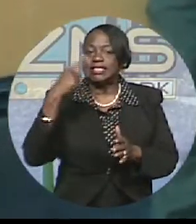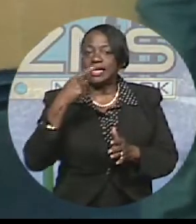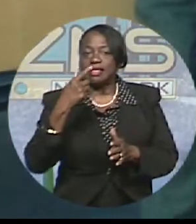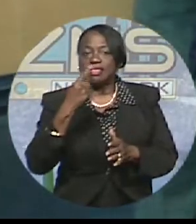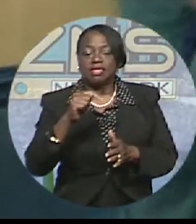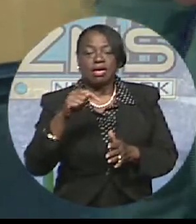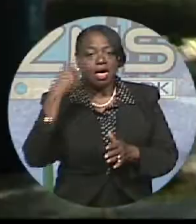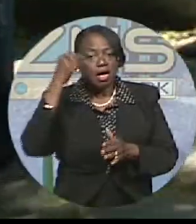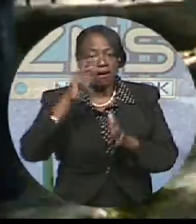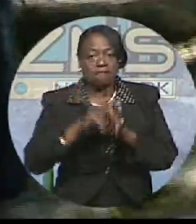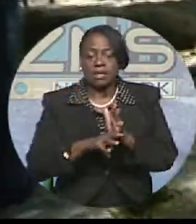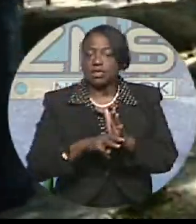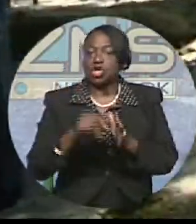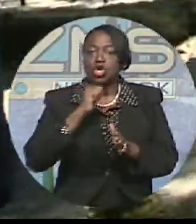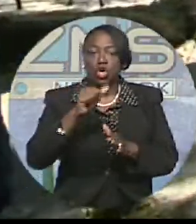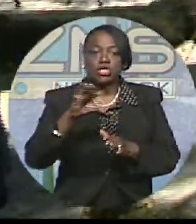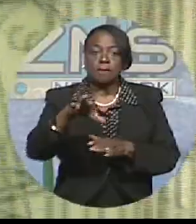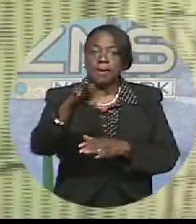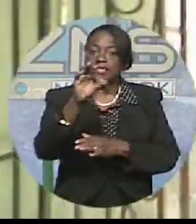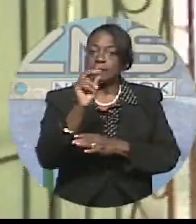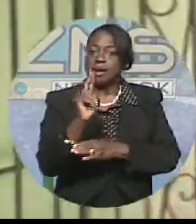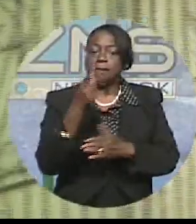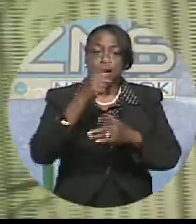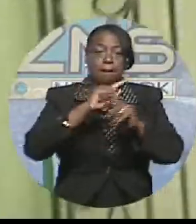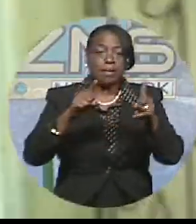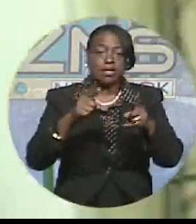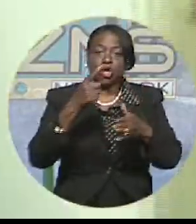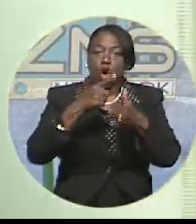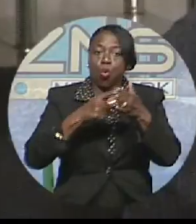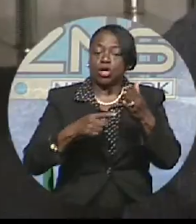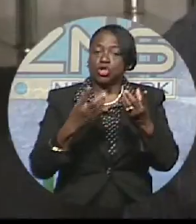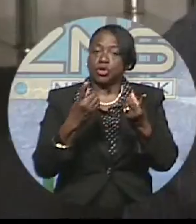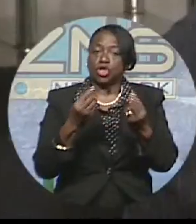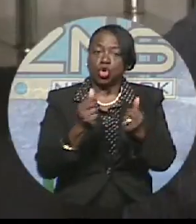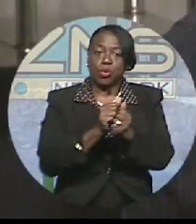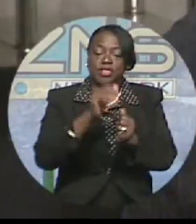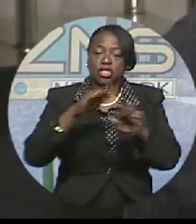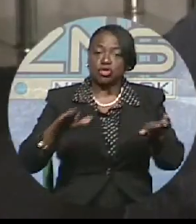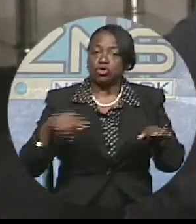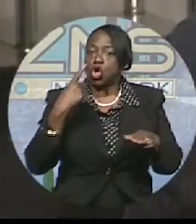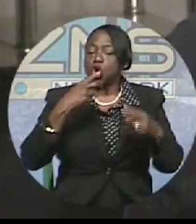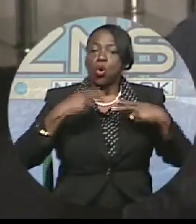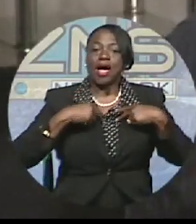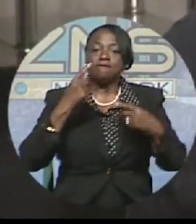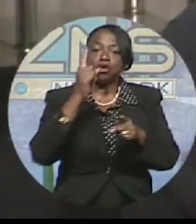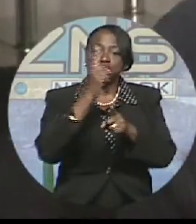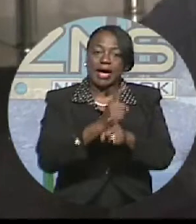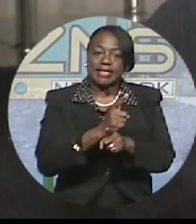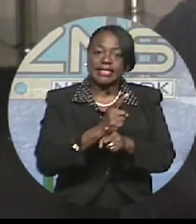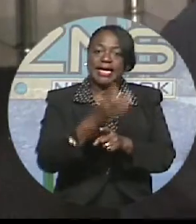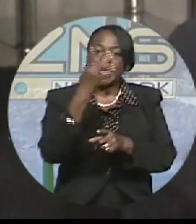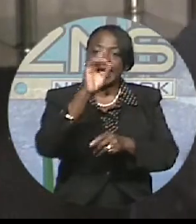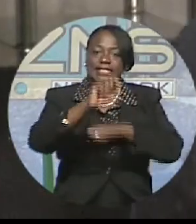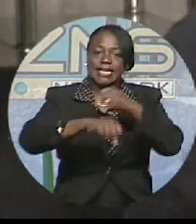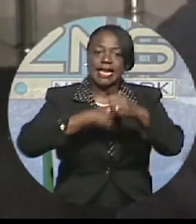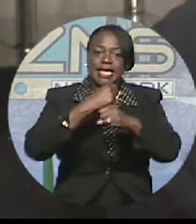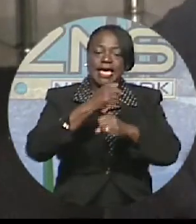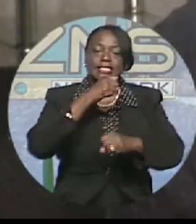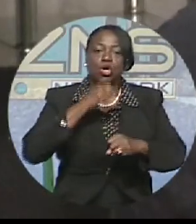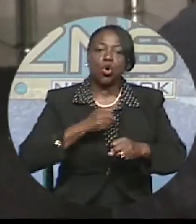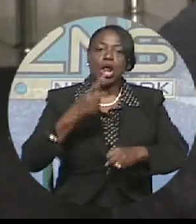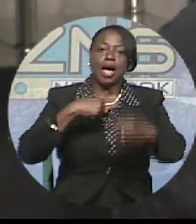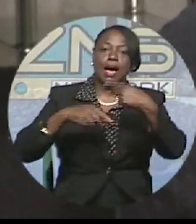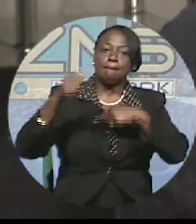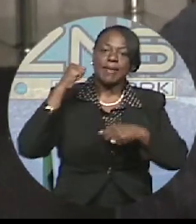illegal immigrants. What do we do with those children who have the right at the age of 18 to come back to the Bahamas